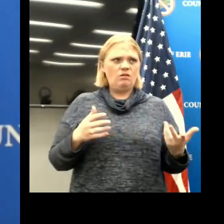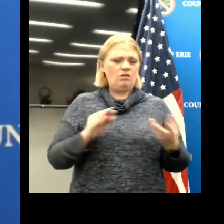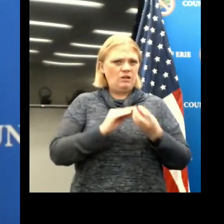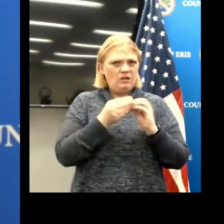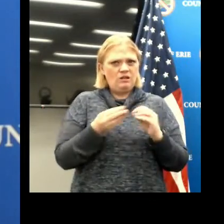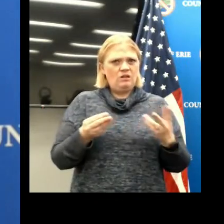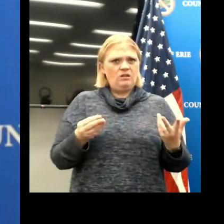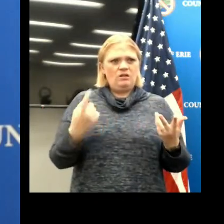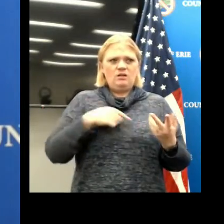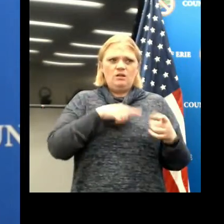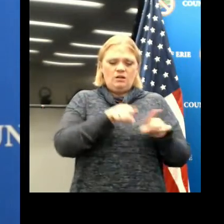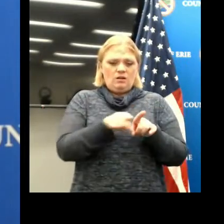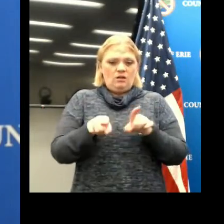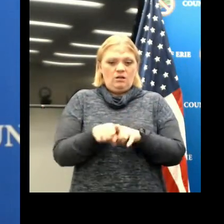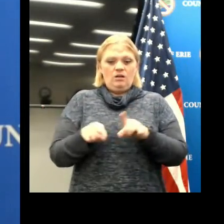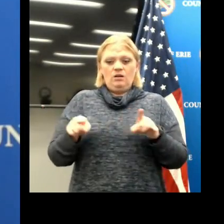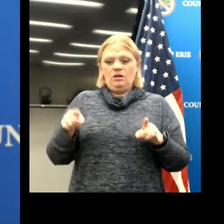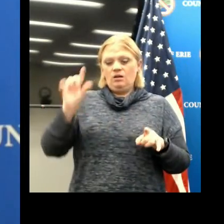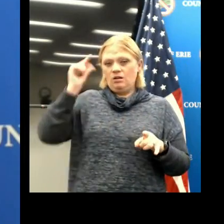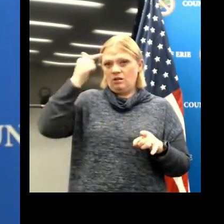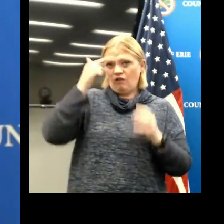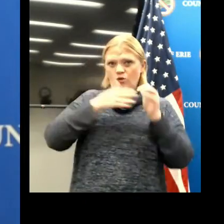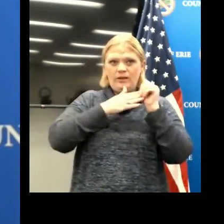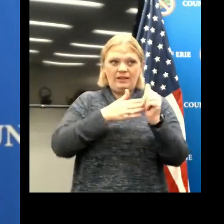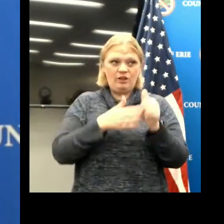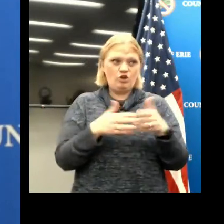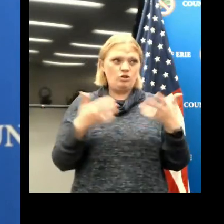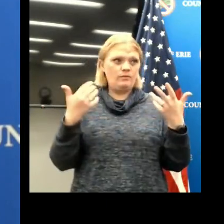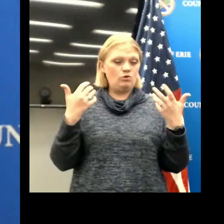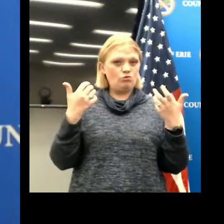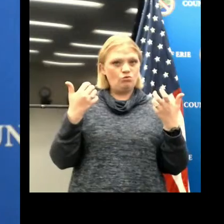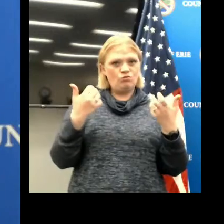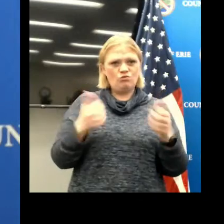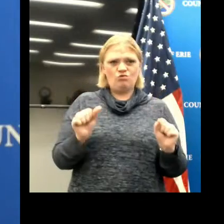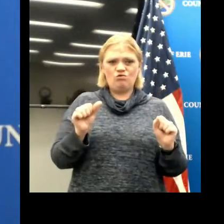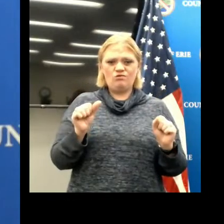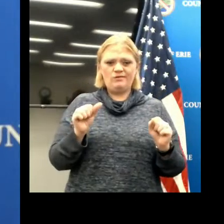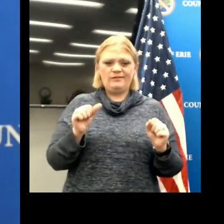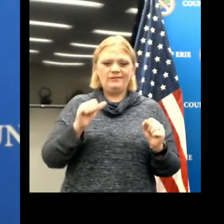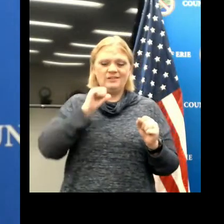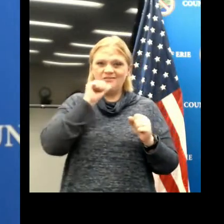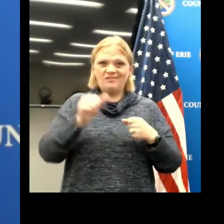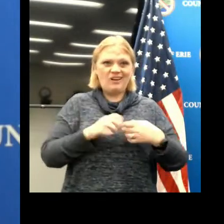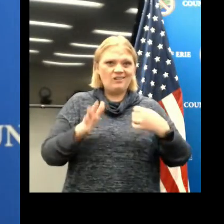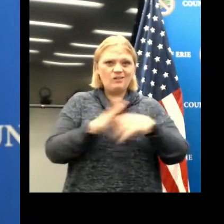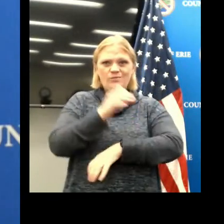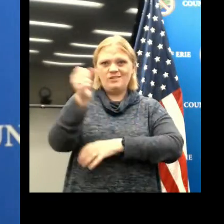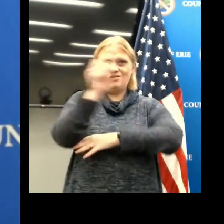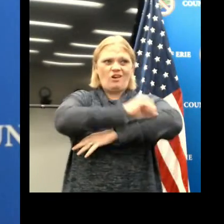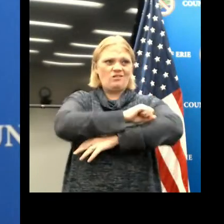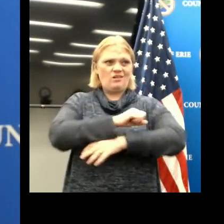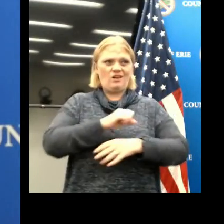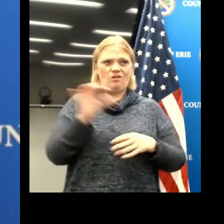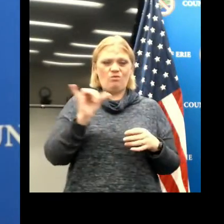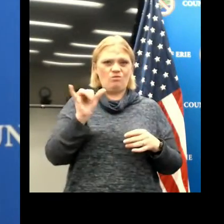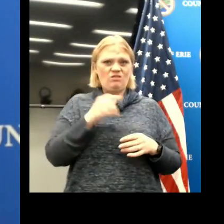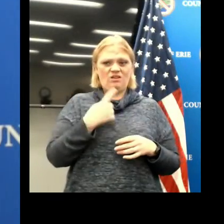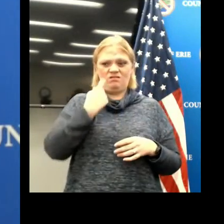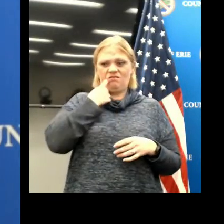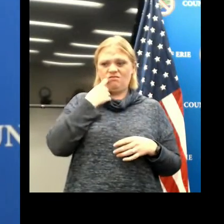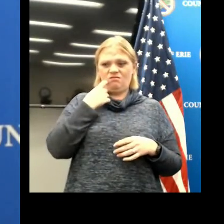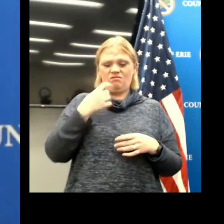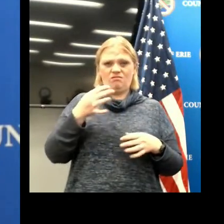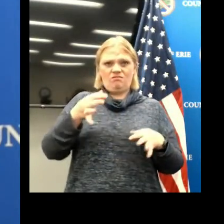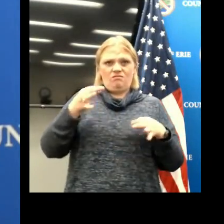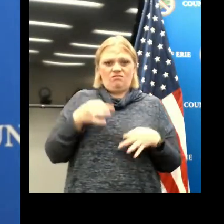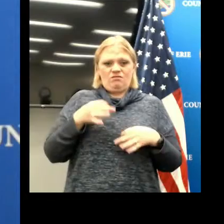We are also, as a government and leadership, trying to not do a complete shutdown like we saw earlier in the year. We don't want to have to